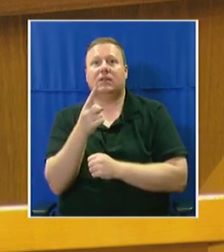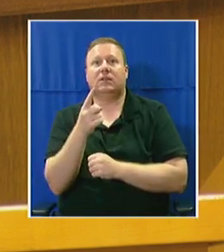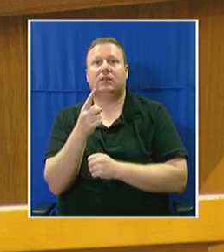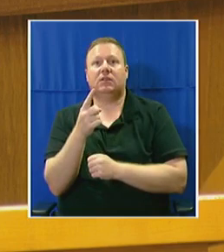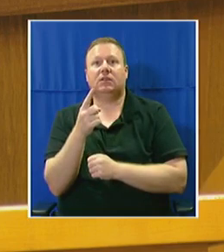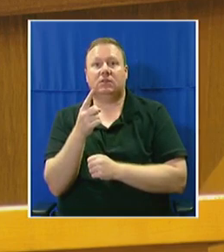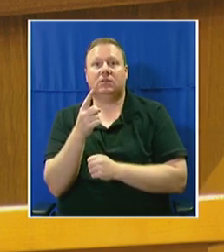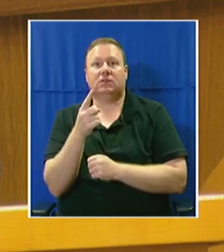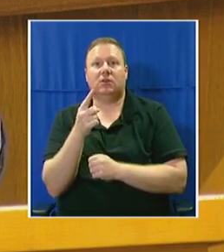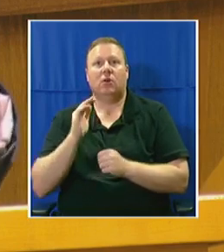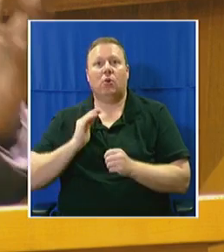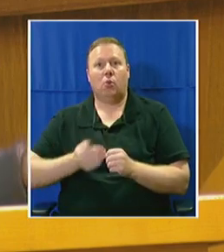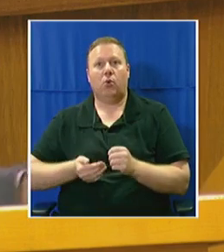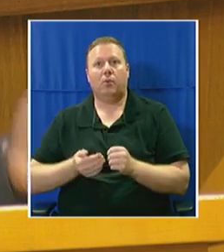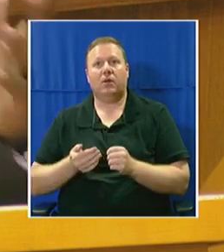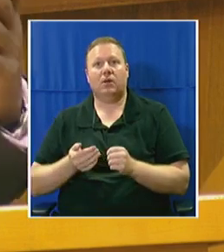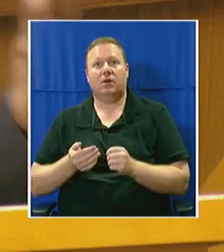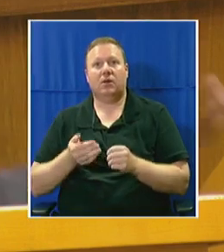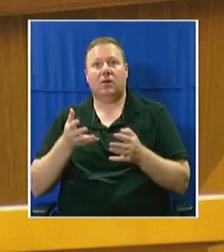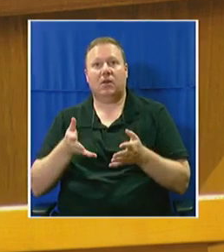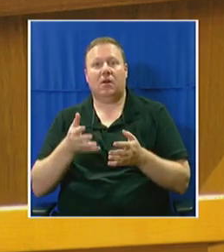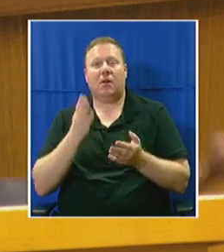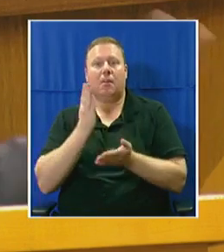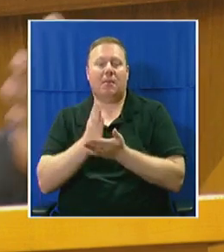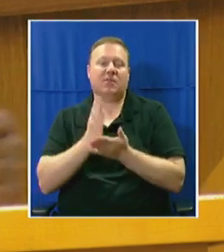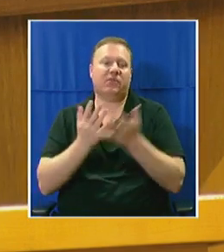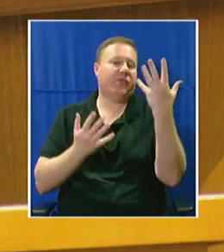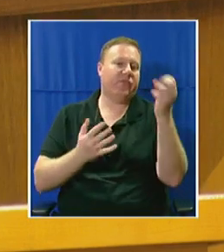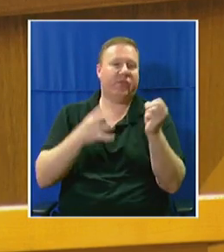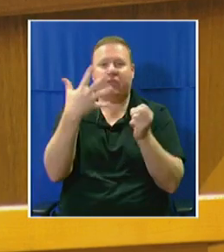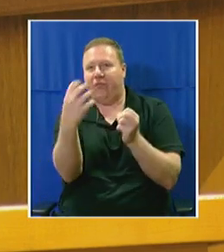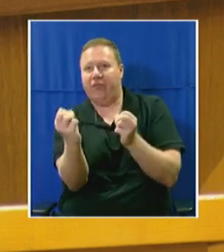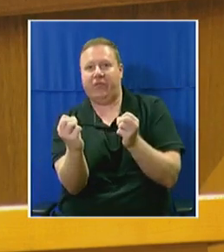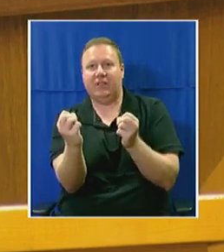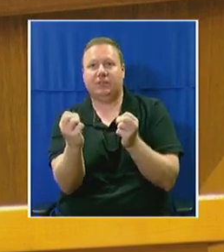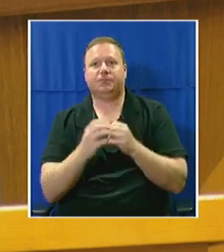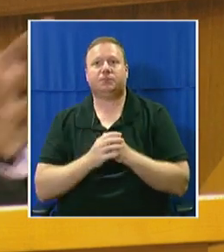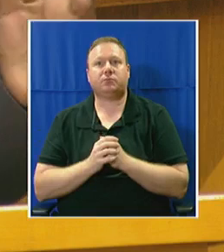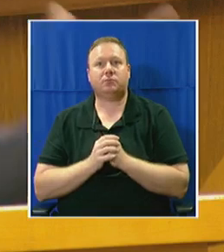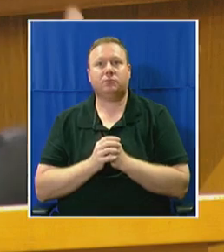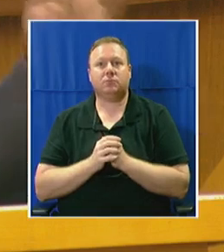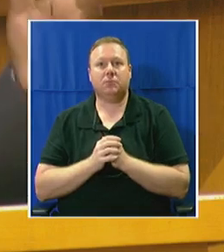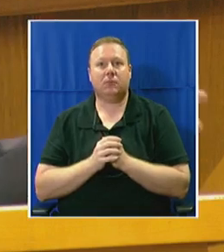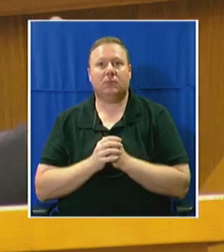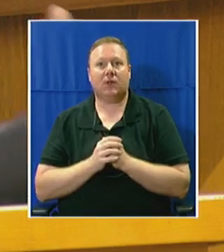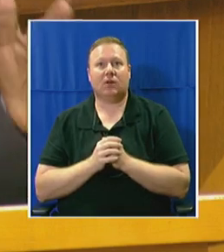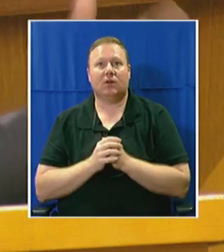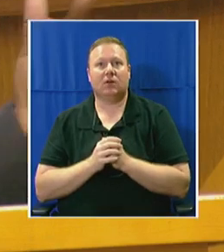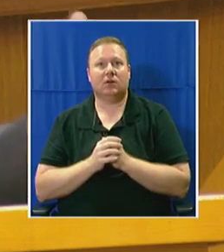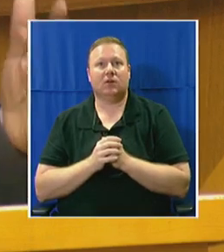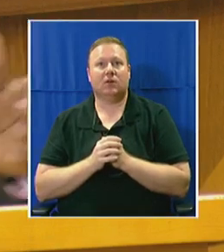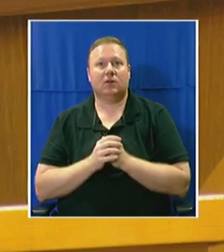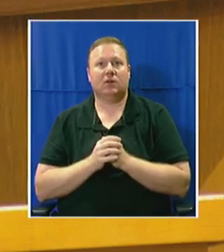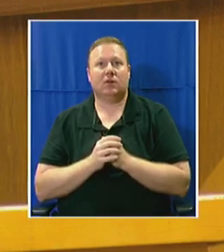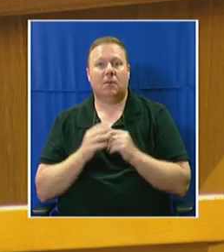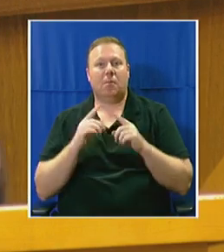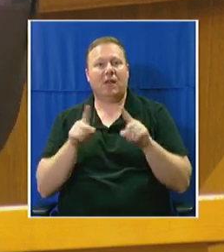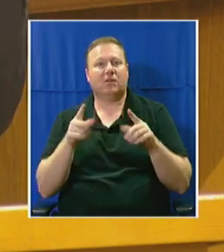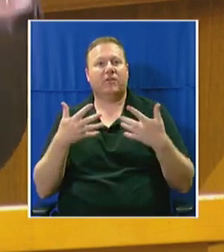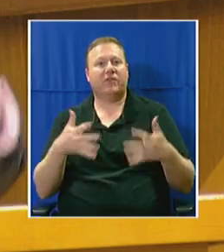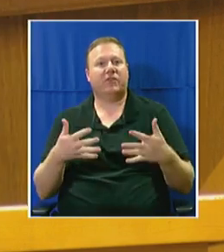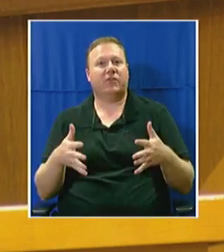poor but those who are already in high positions if we come here to Parliament for example